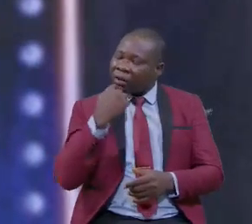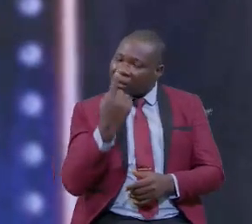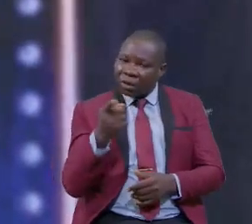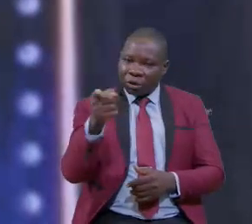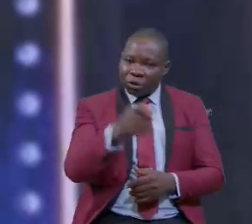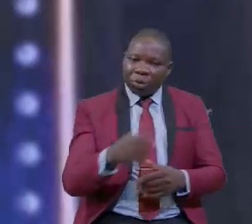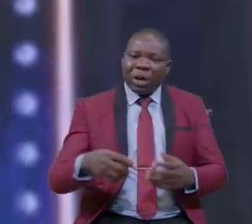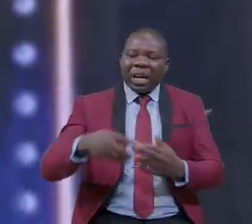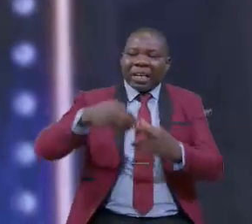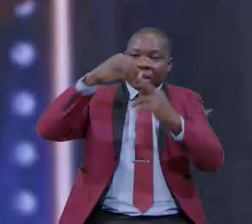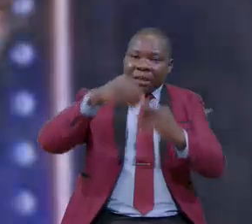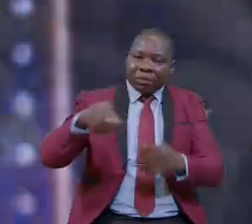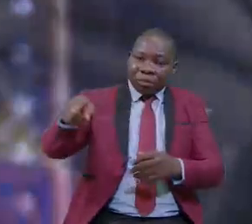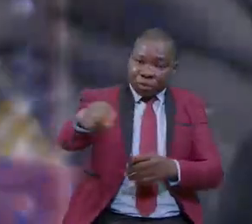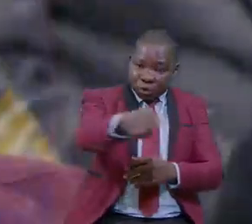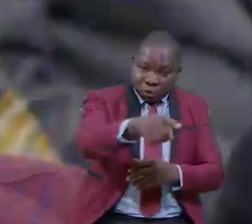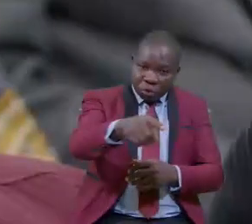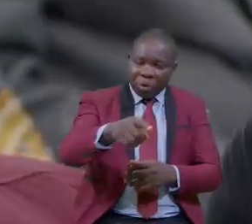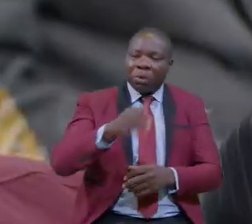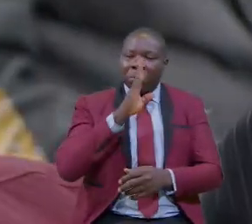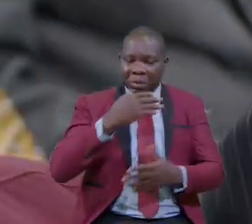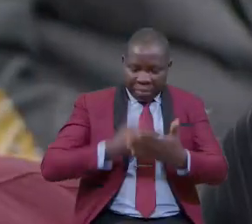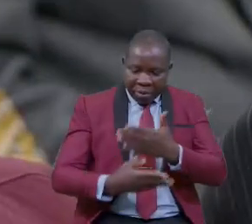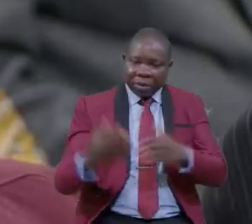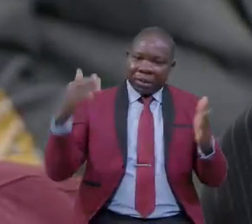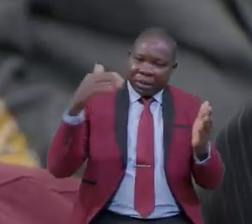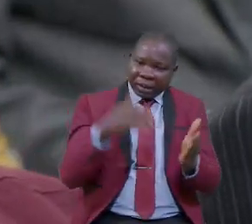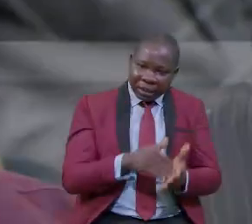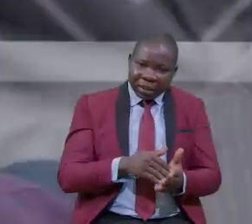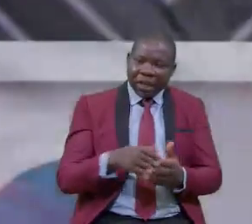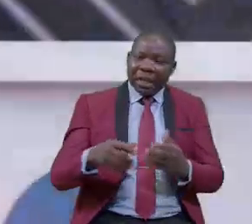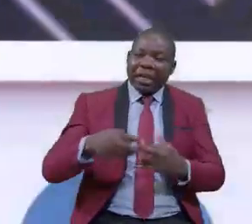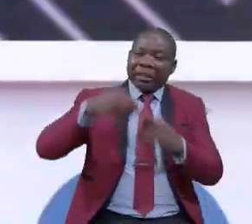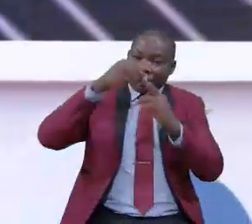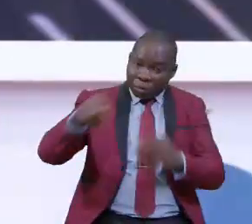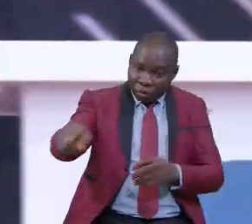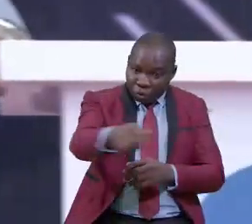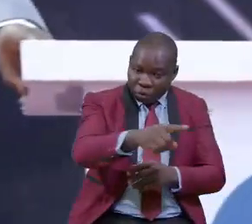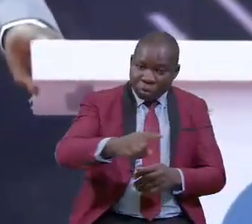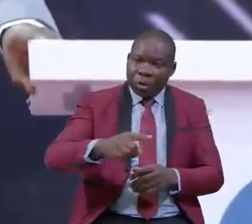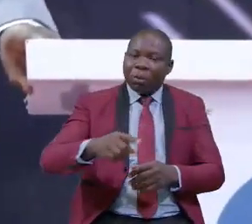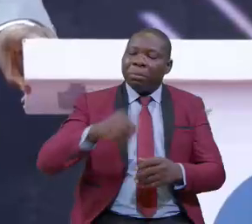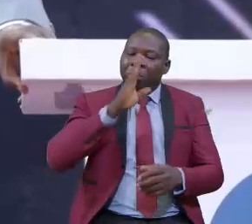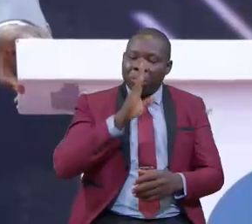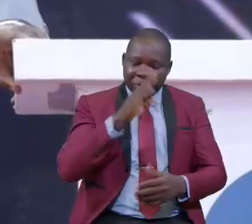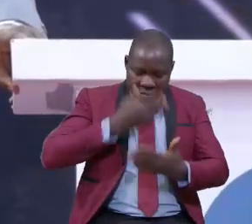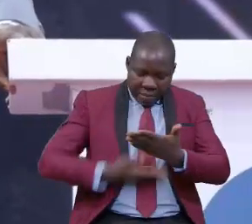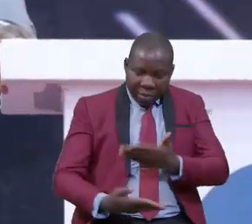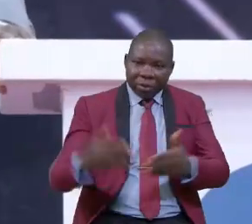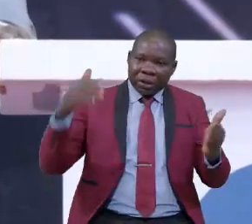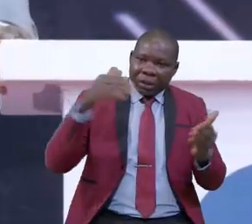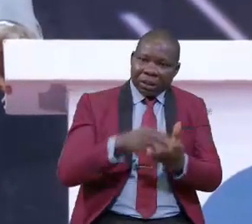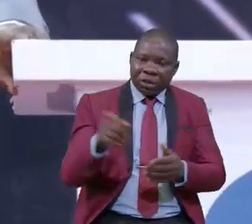except a man, people, but now you, except ye be born again, you cannot enter